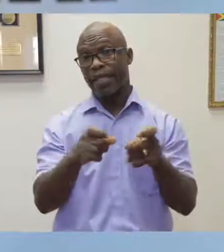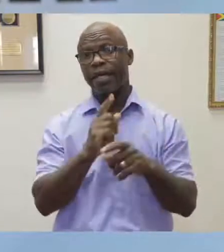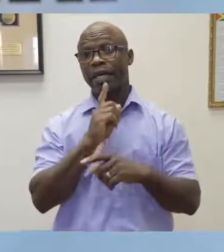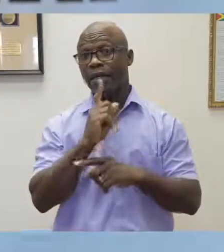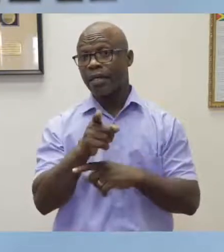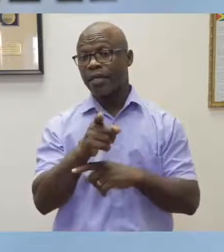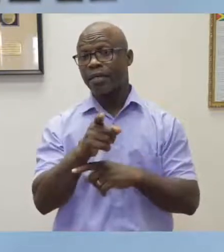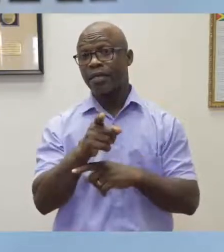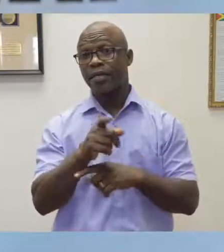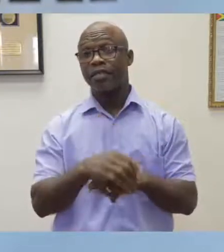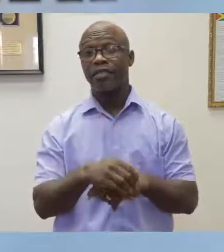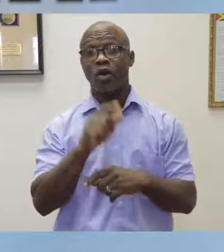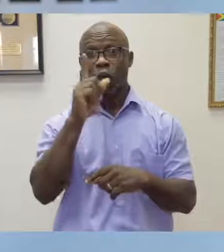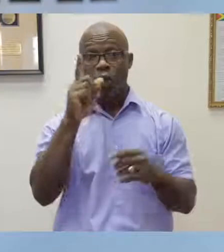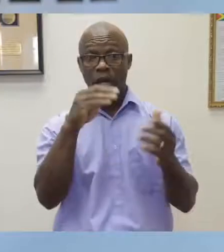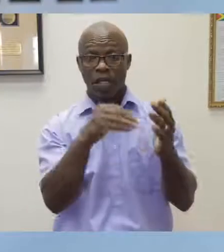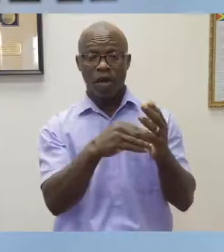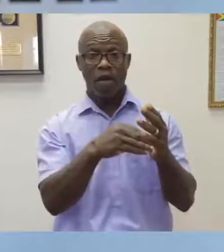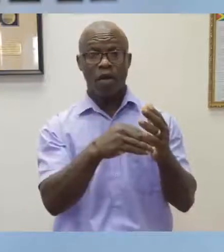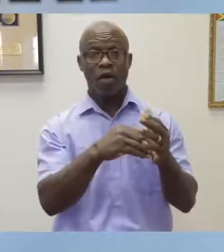is